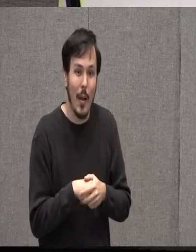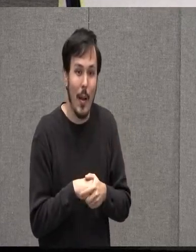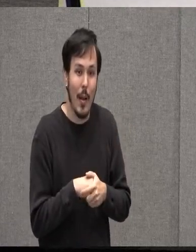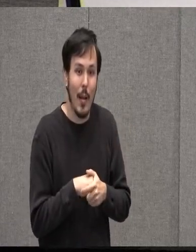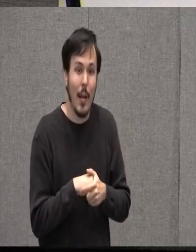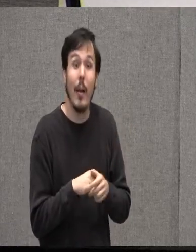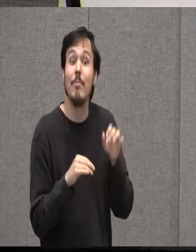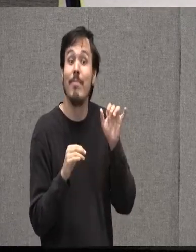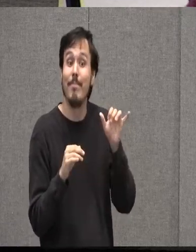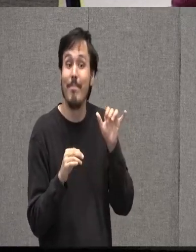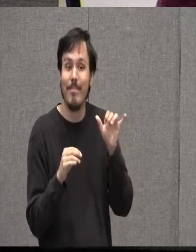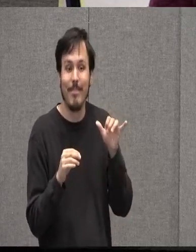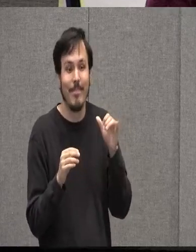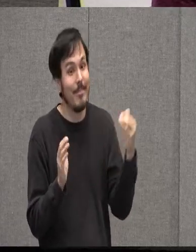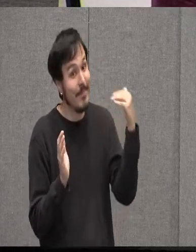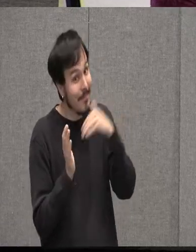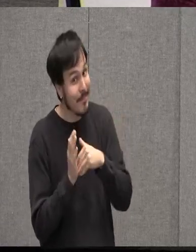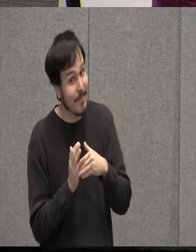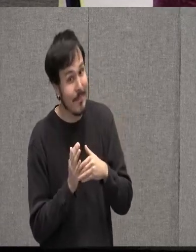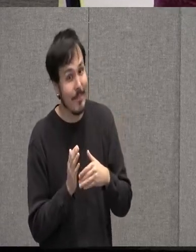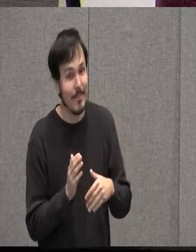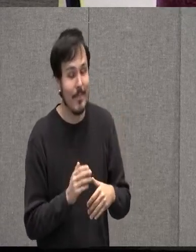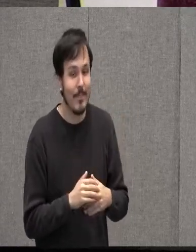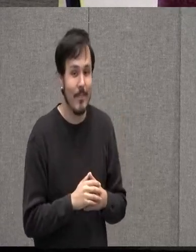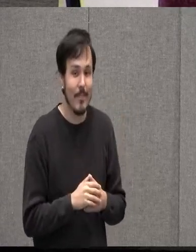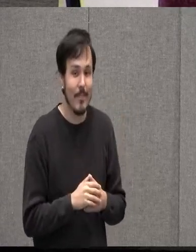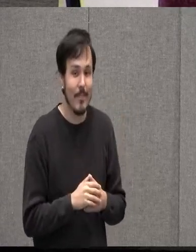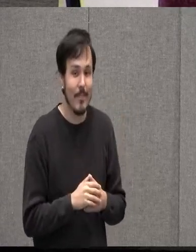have 2 4s, a 1, and a 5. So those all,